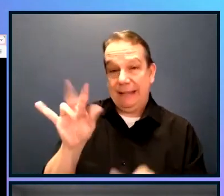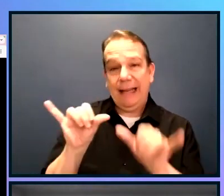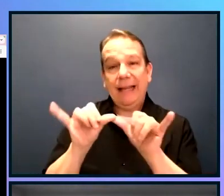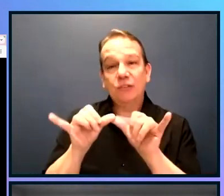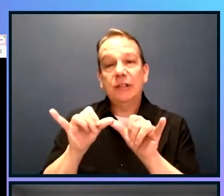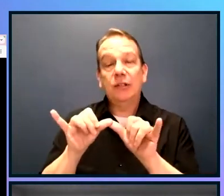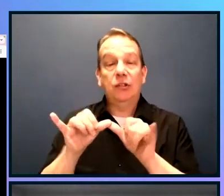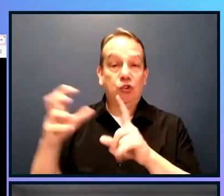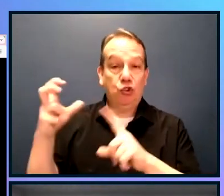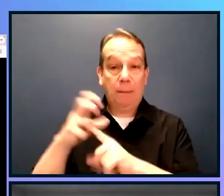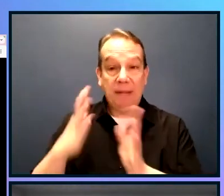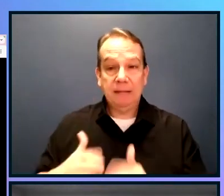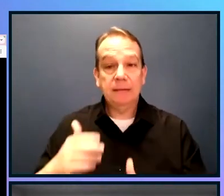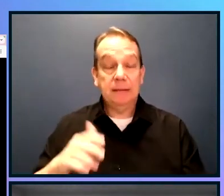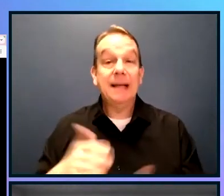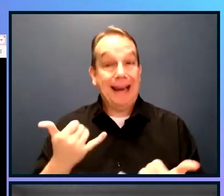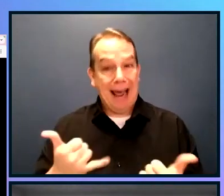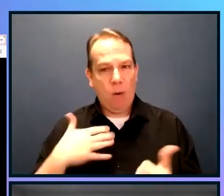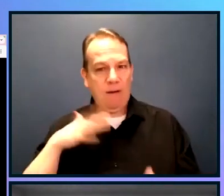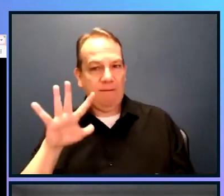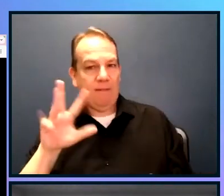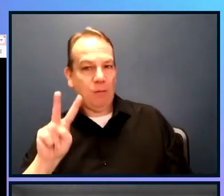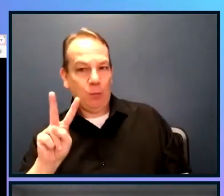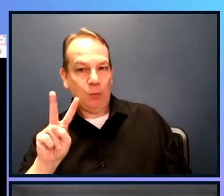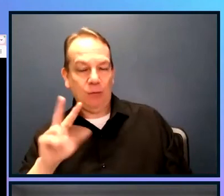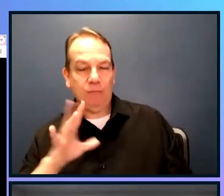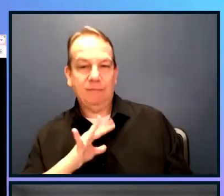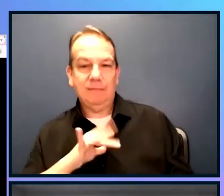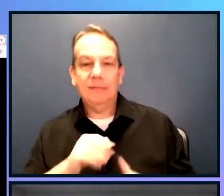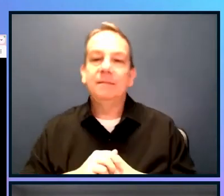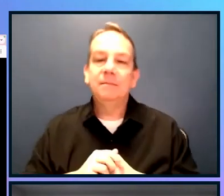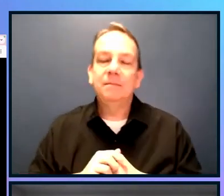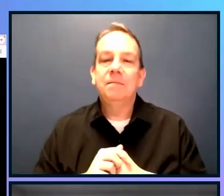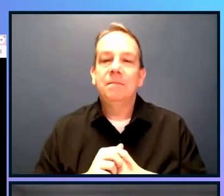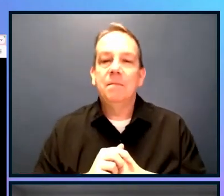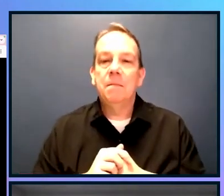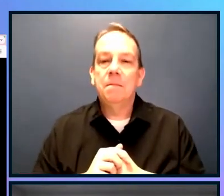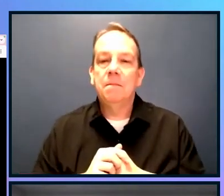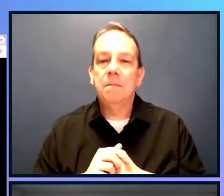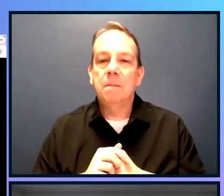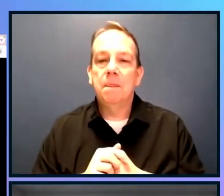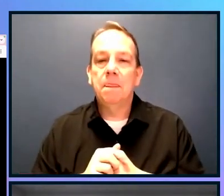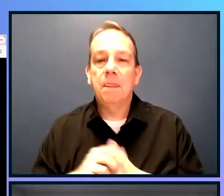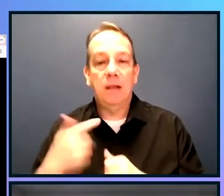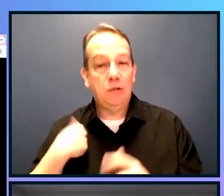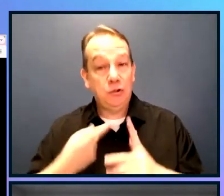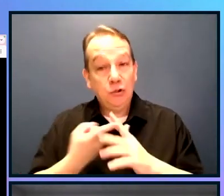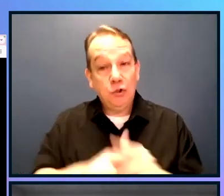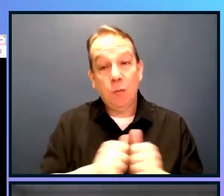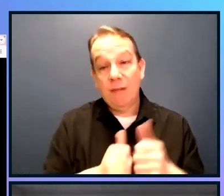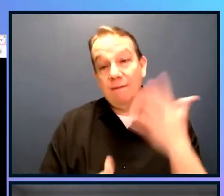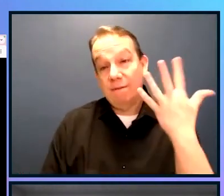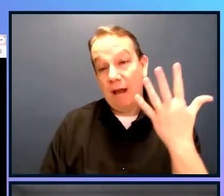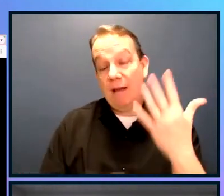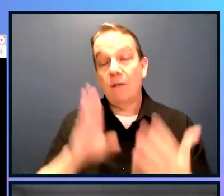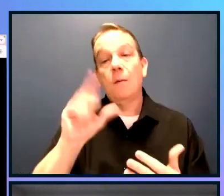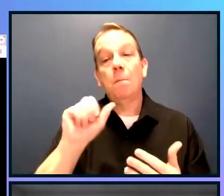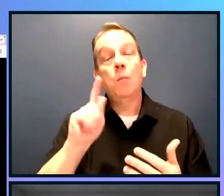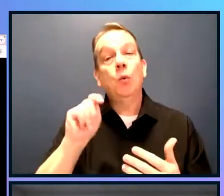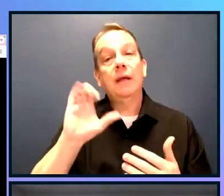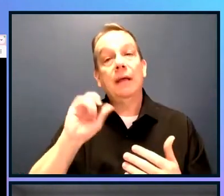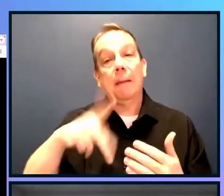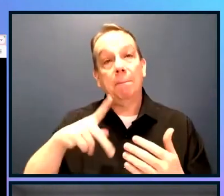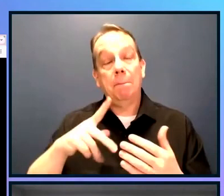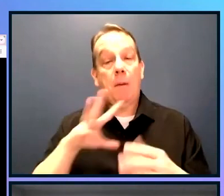we have 52 engineering, design, and content champions. We started with 5 bootcamp participants, and